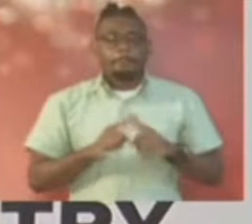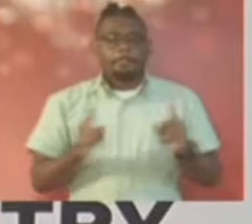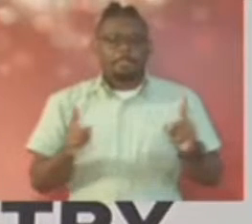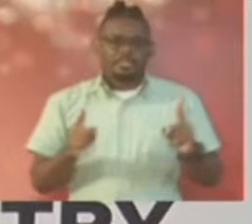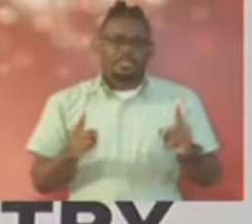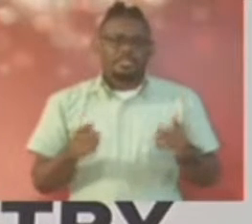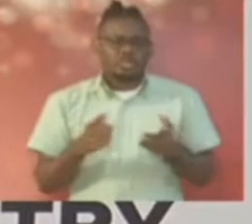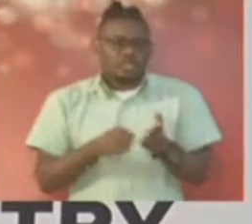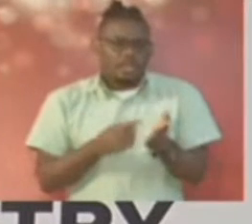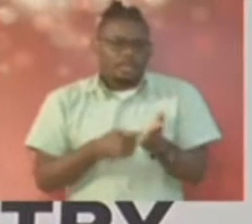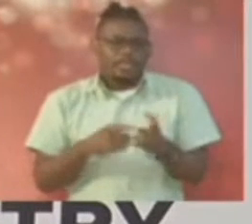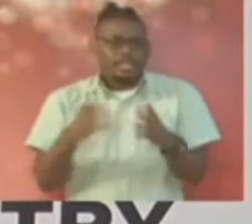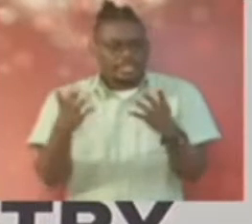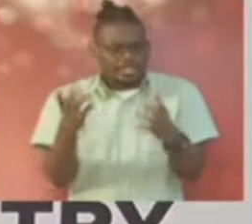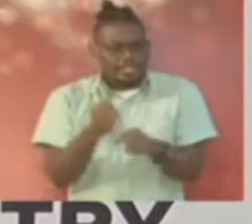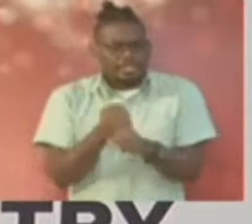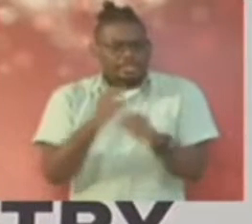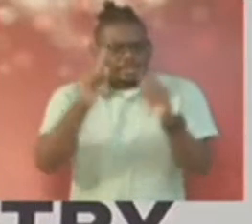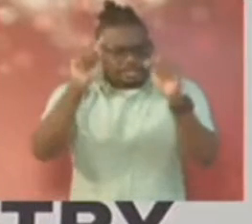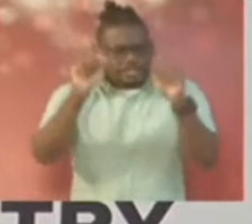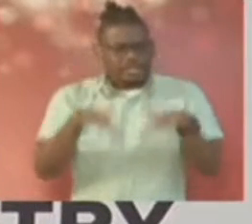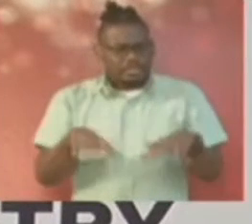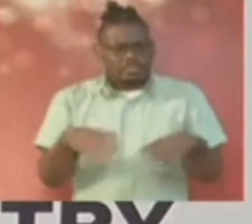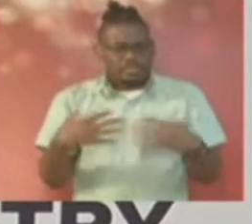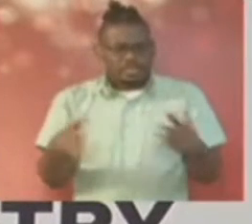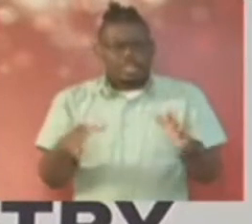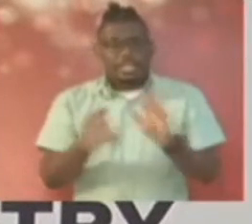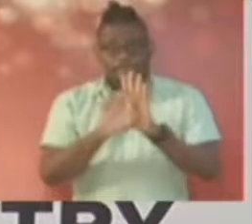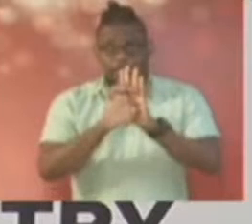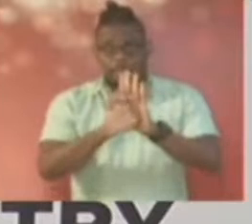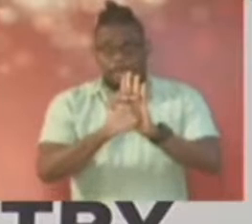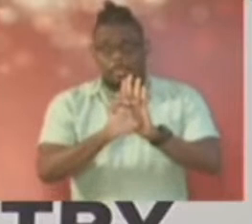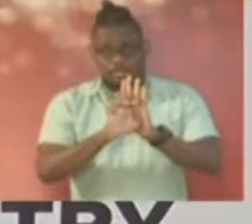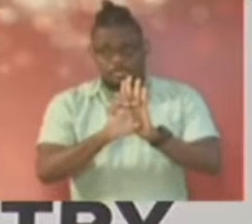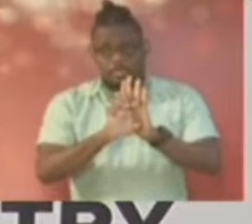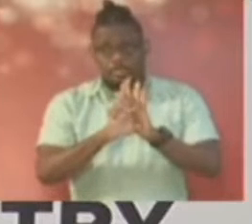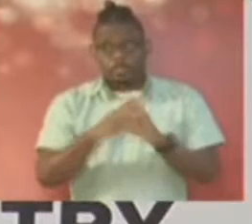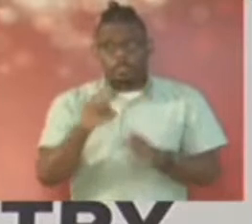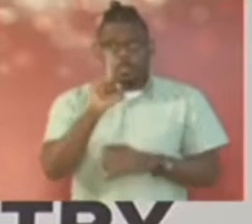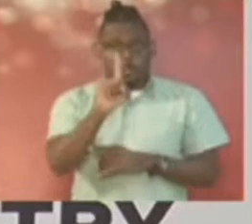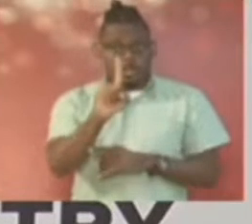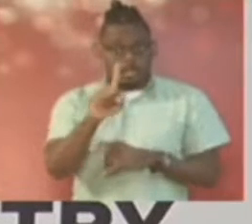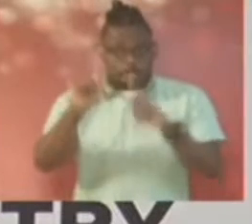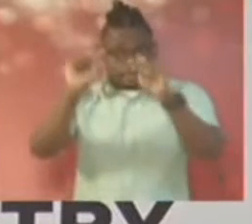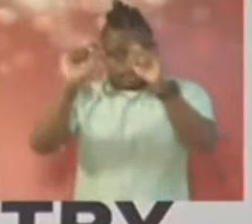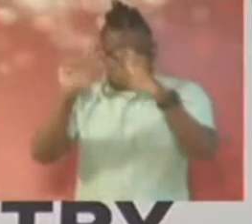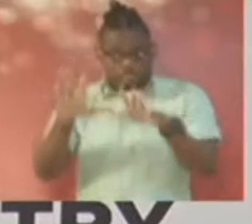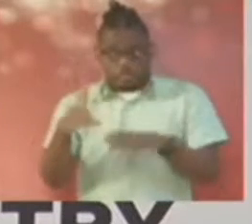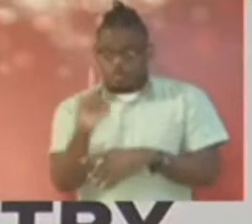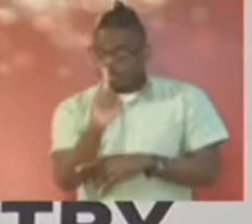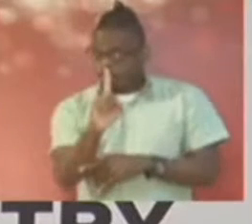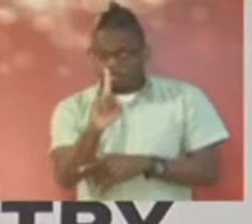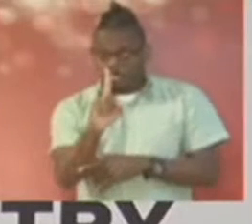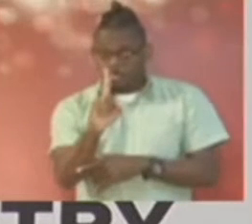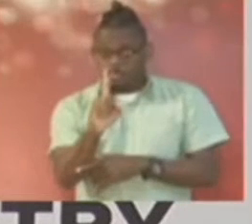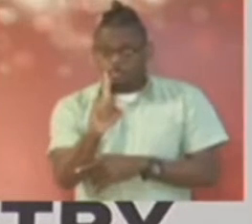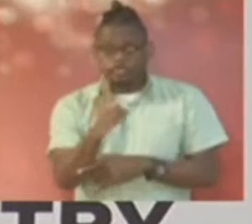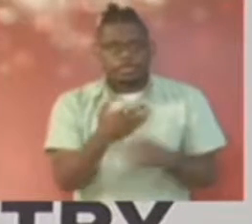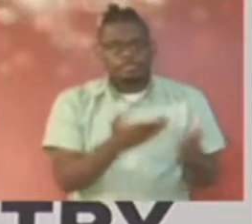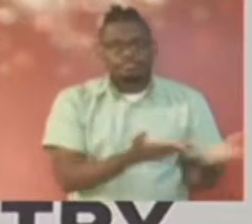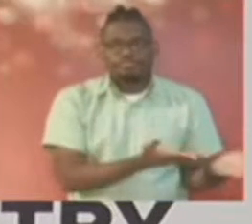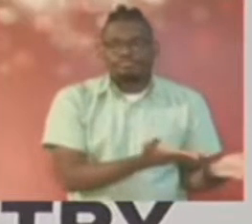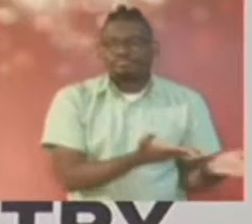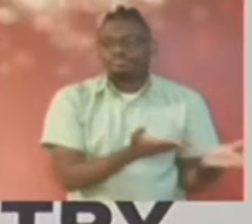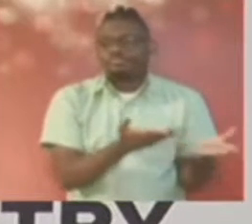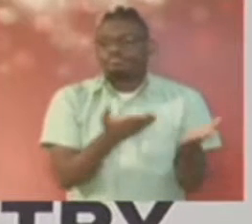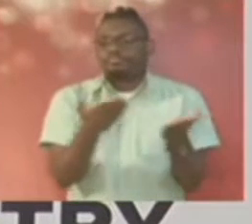tests, for example, a test may be done at one institution, it's run, and the patient has a result within a few hours, those who